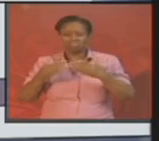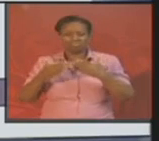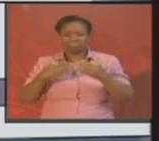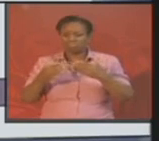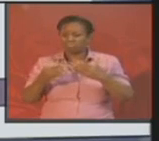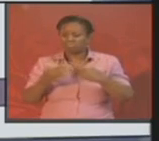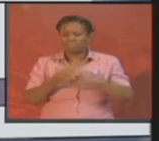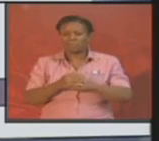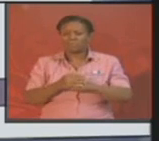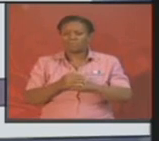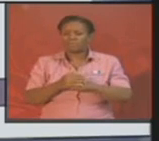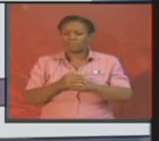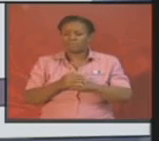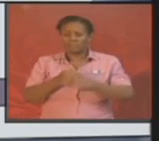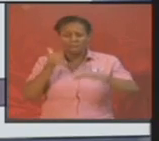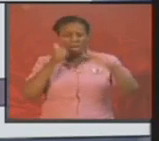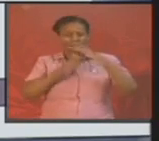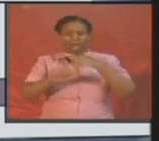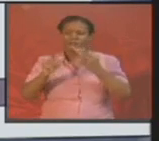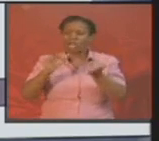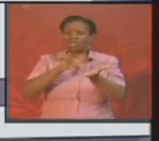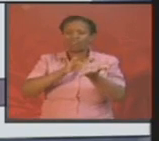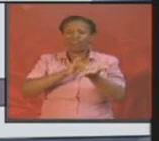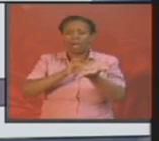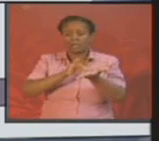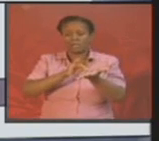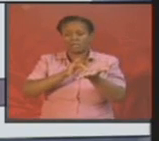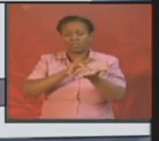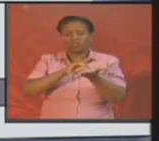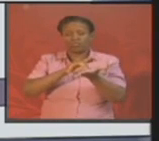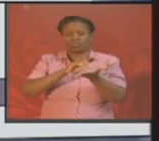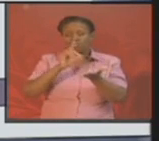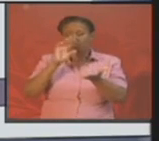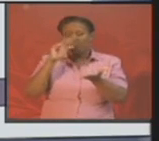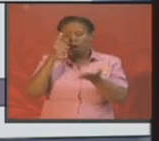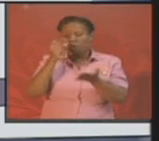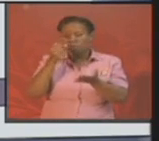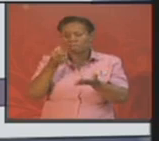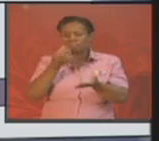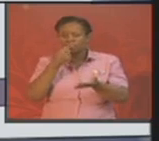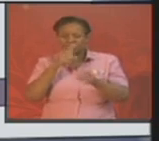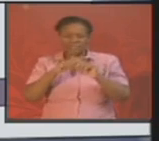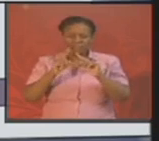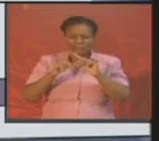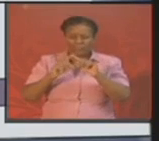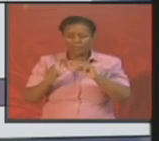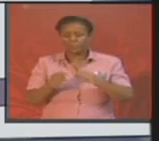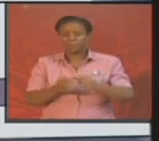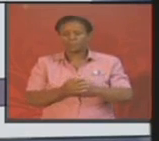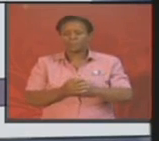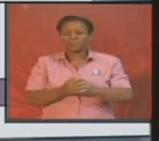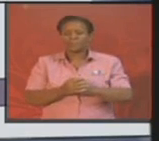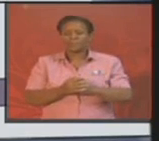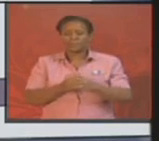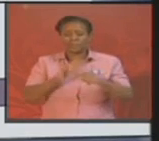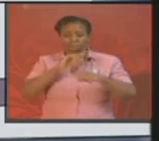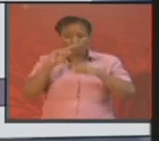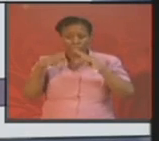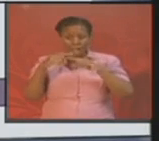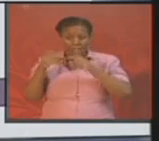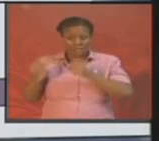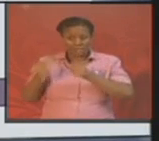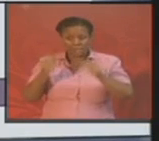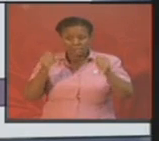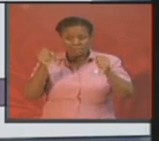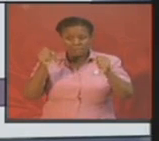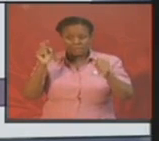drug. So within the framework of the regulations, there are systems and requirements to register these drugs to ensure